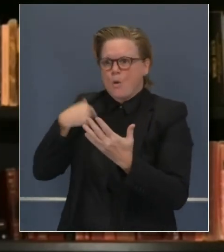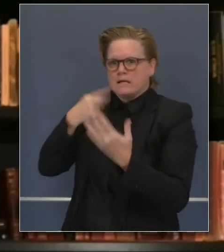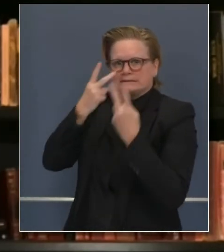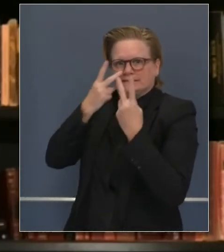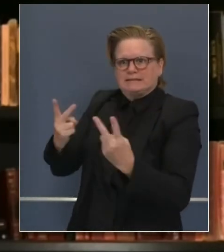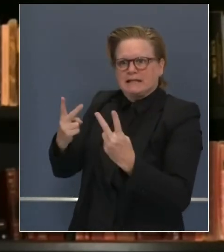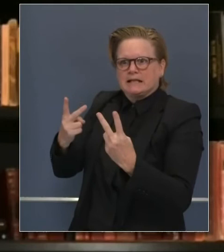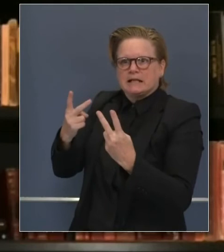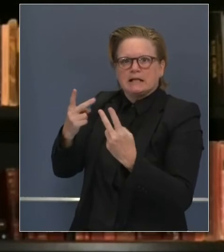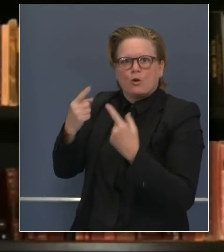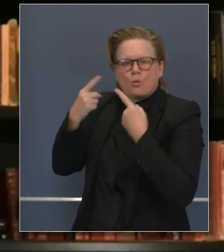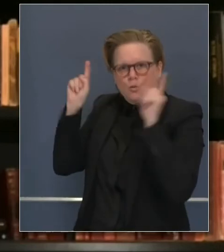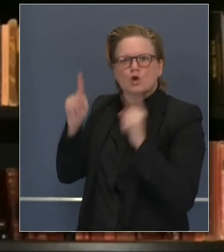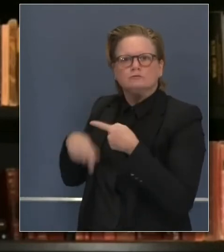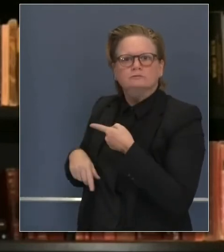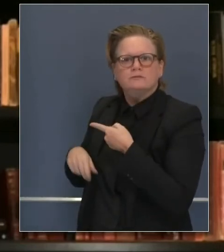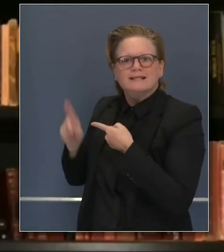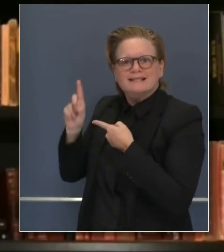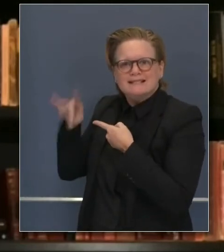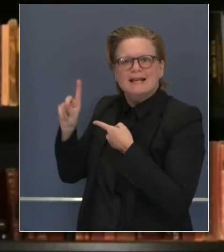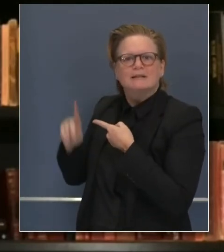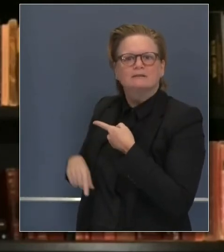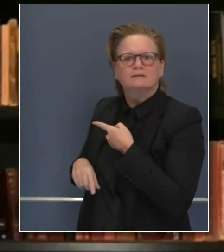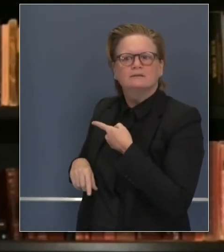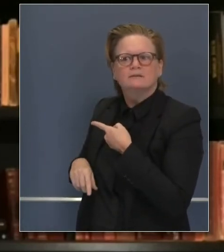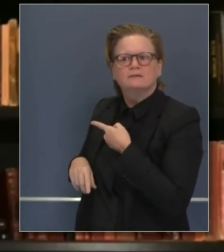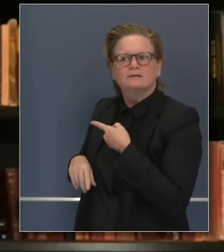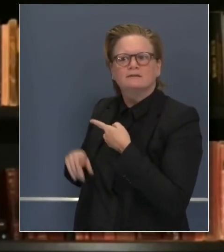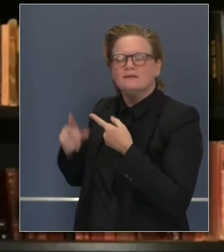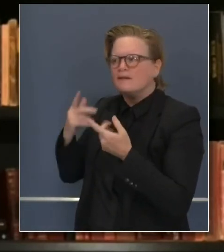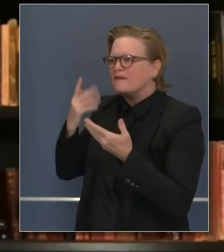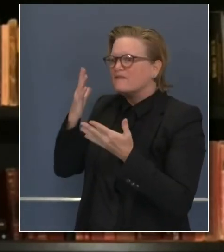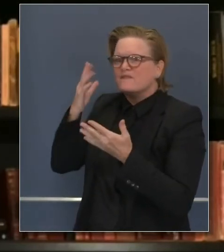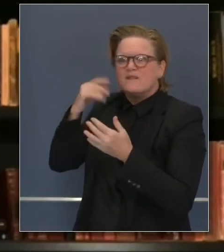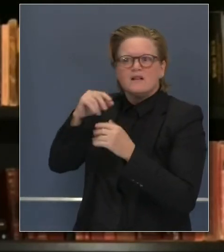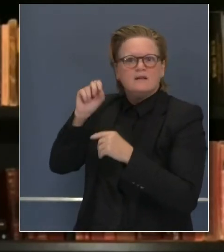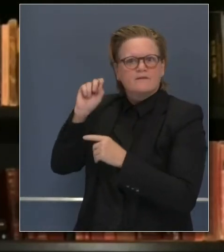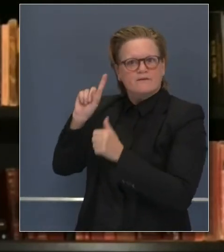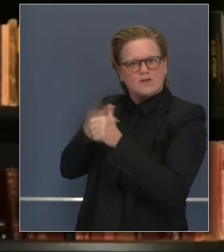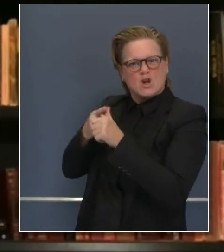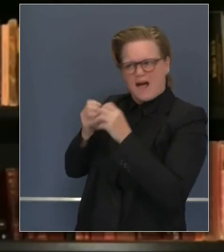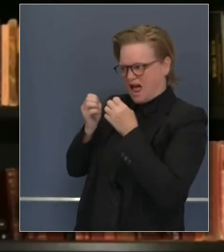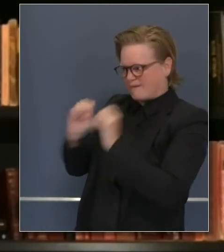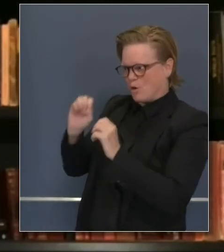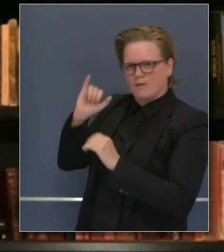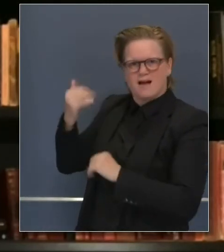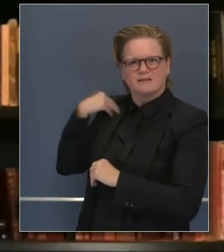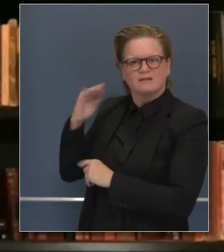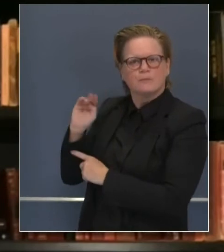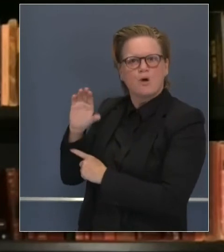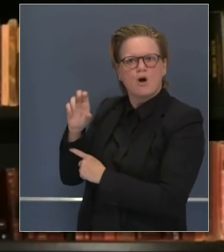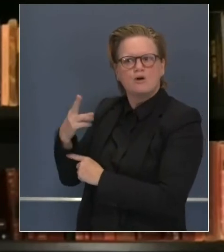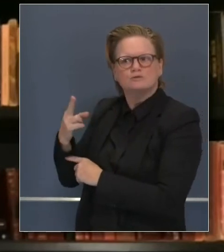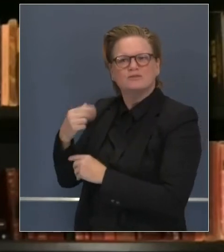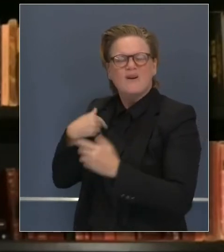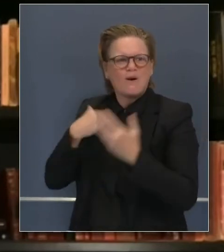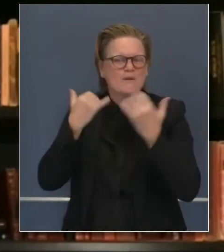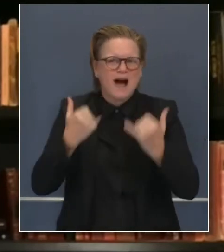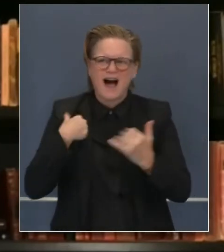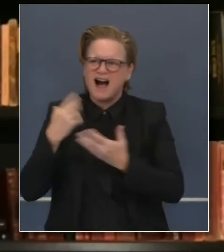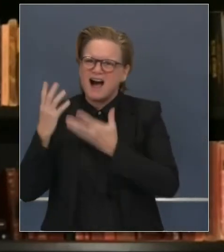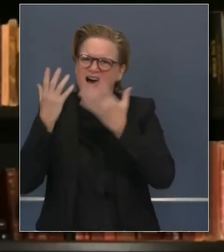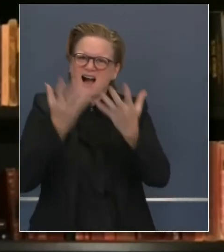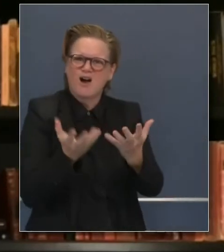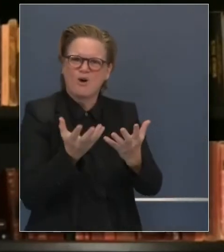and the results of that original effort. And that's what we're being asked to do now. We're taking this to a whole nother level. We're moving past